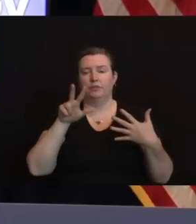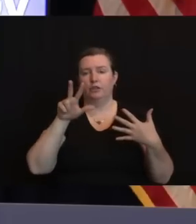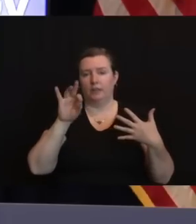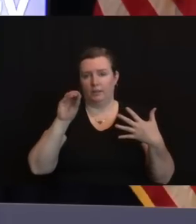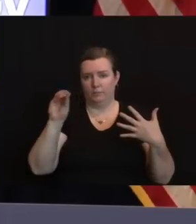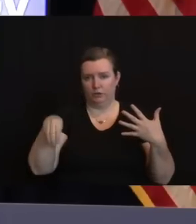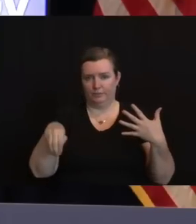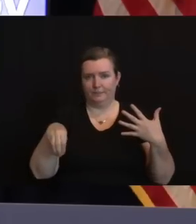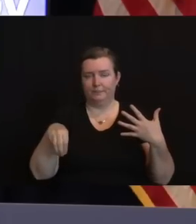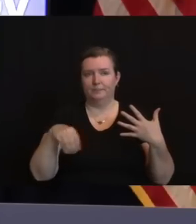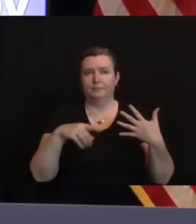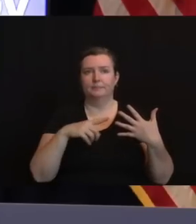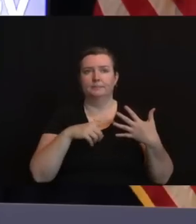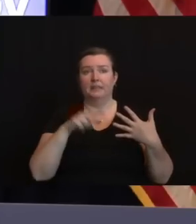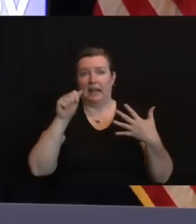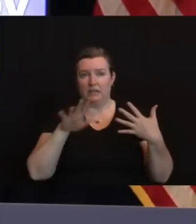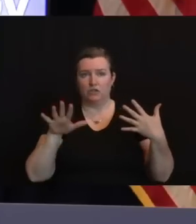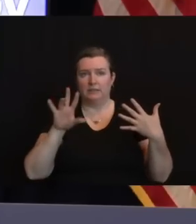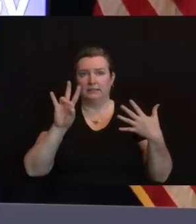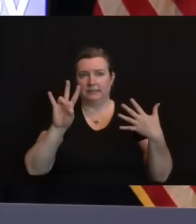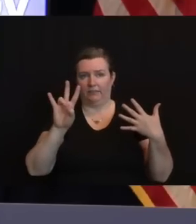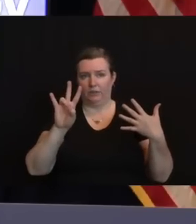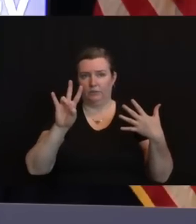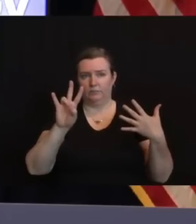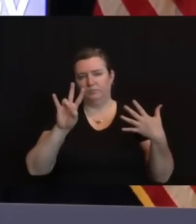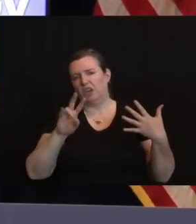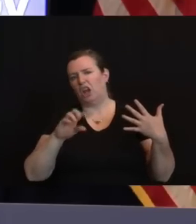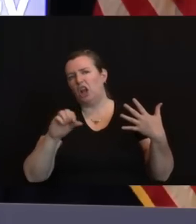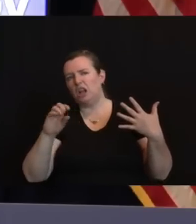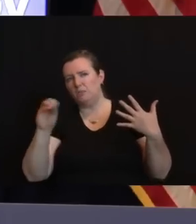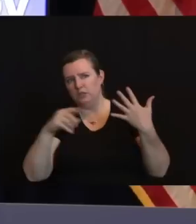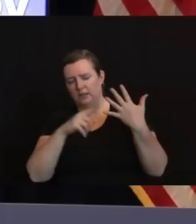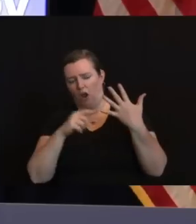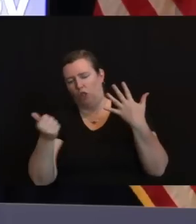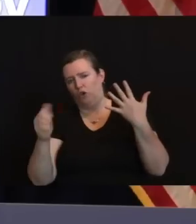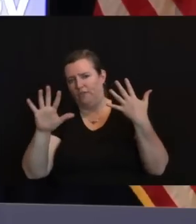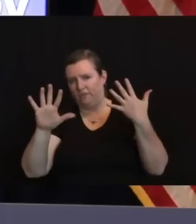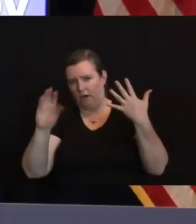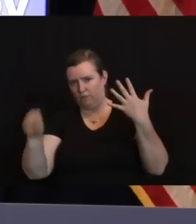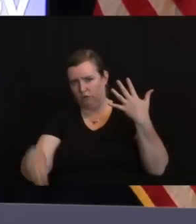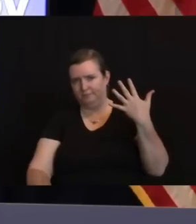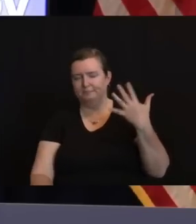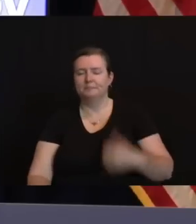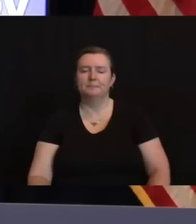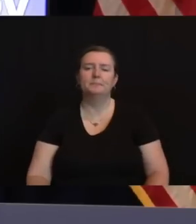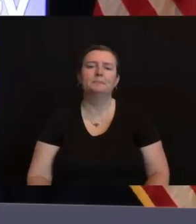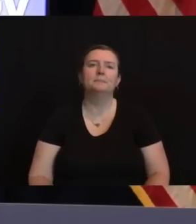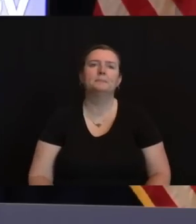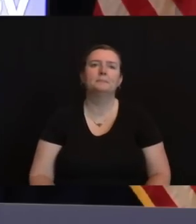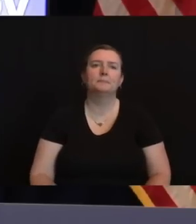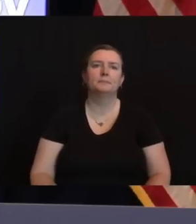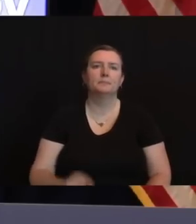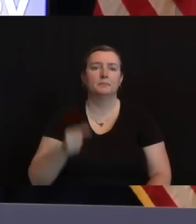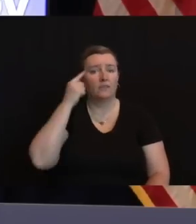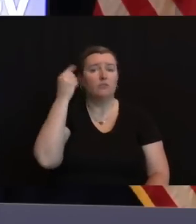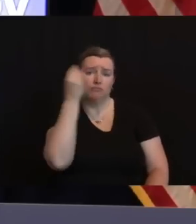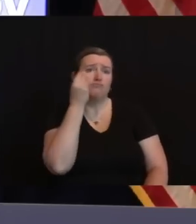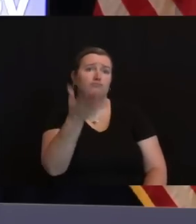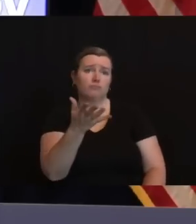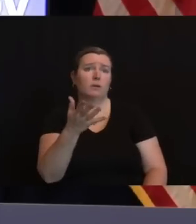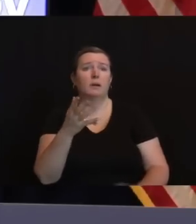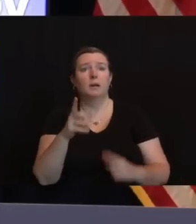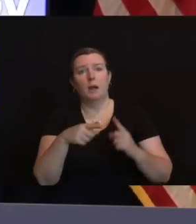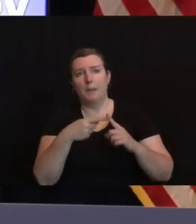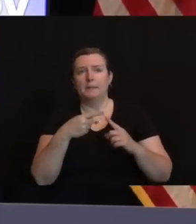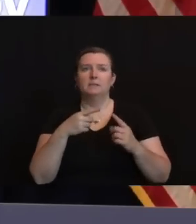39%, Asian, 7%, and other 5%. The governor reviewed the new cases and deaths